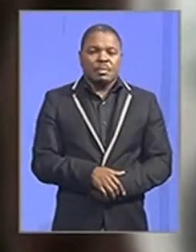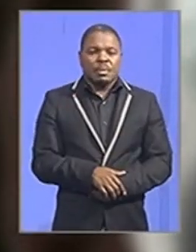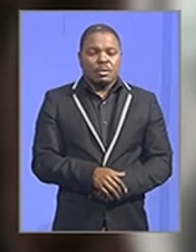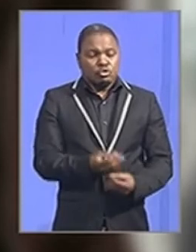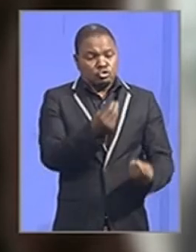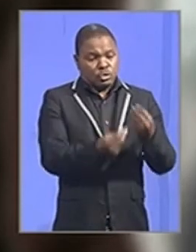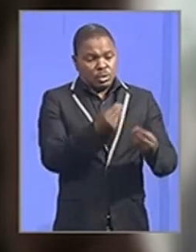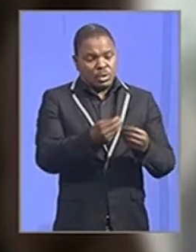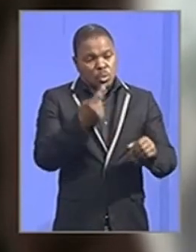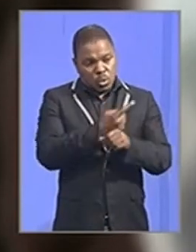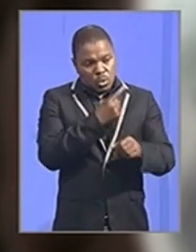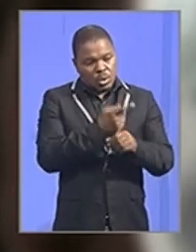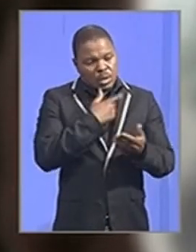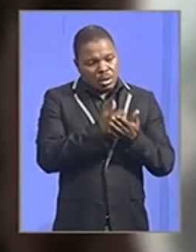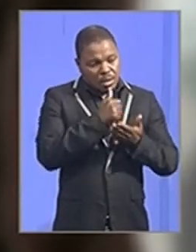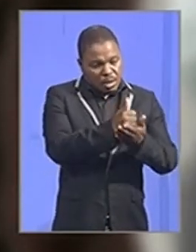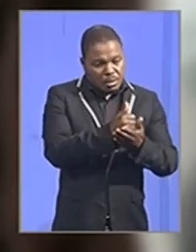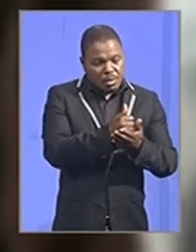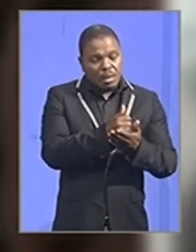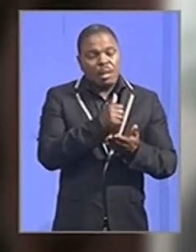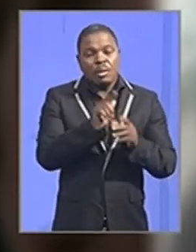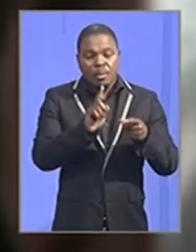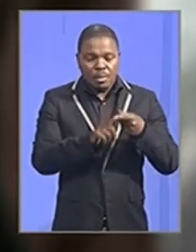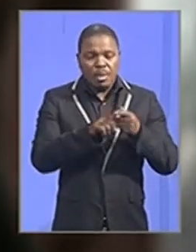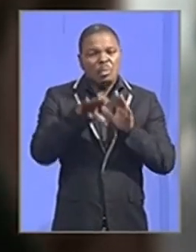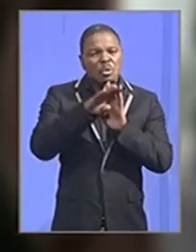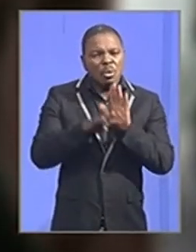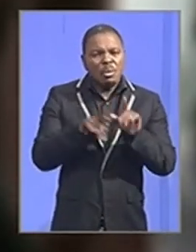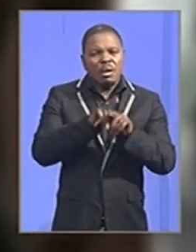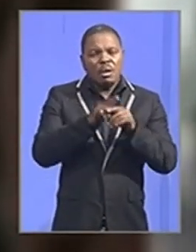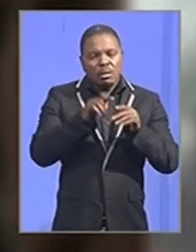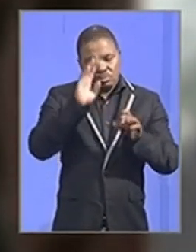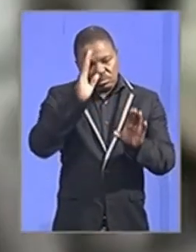bana tsa ka nako e kgutshwanyane di kenyelletsa mananeo a ho thoba maikutlo.